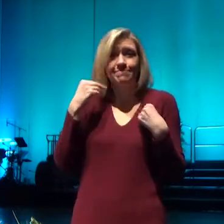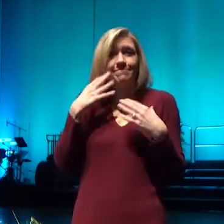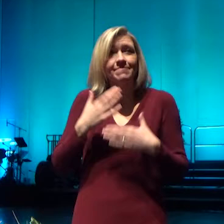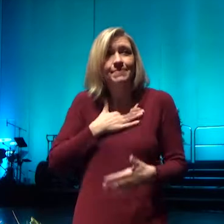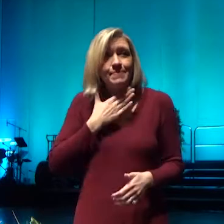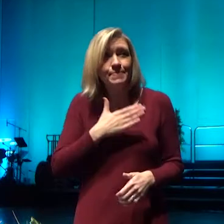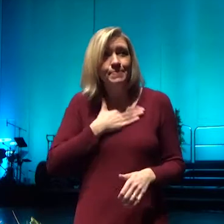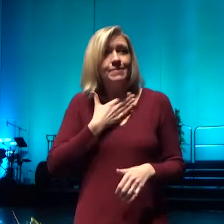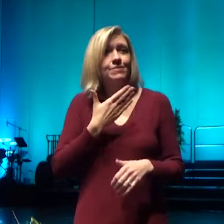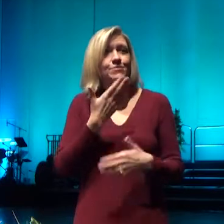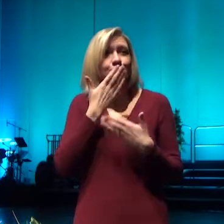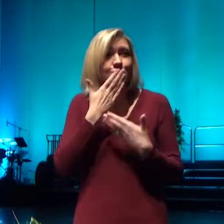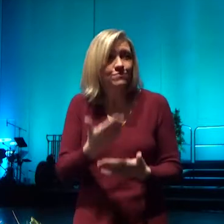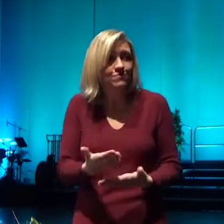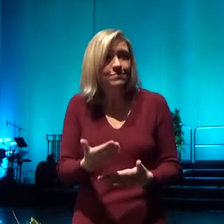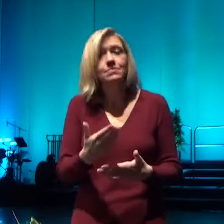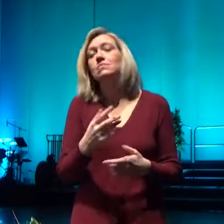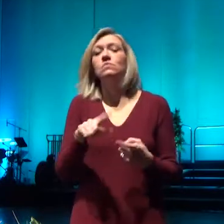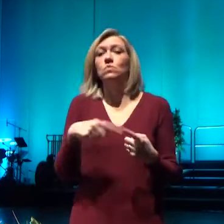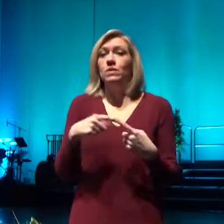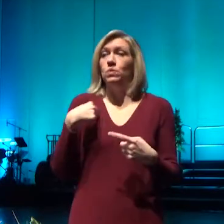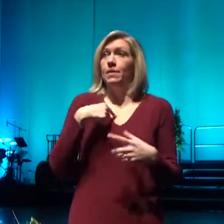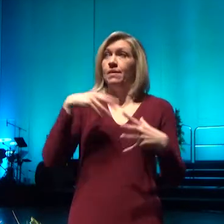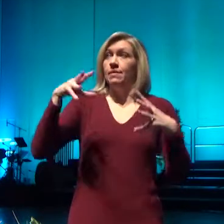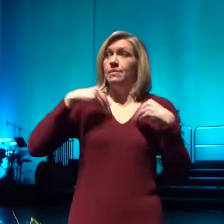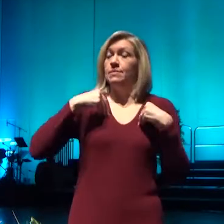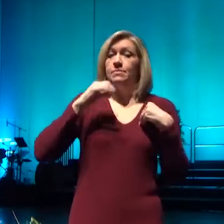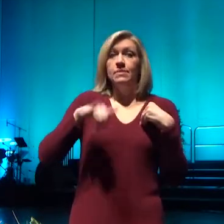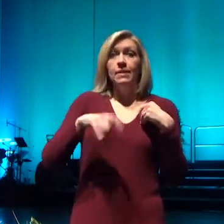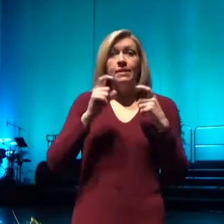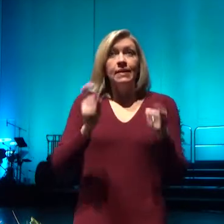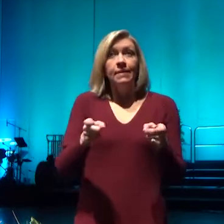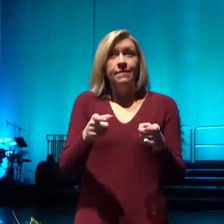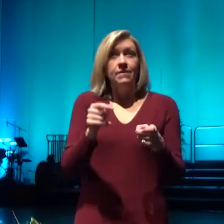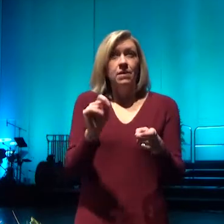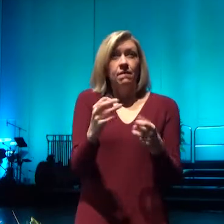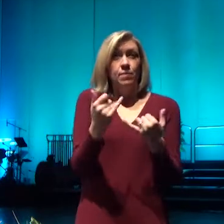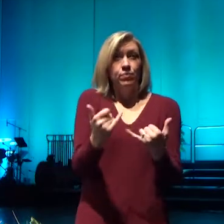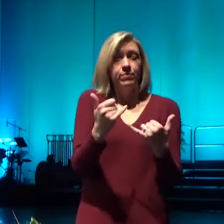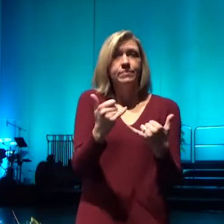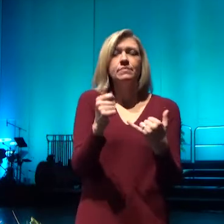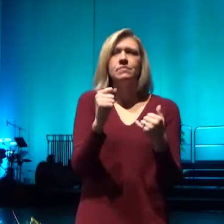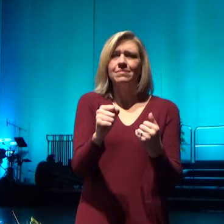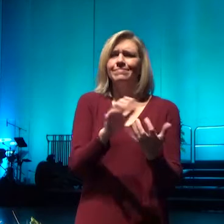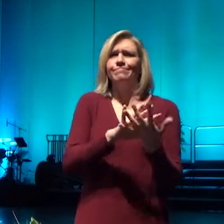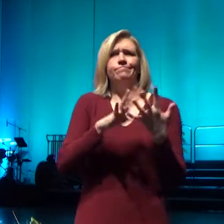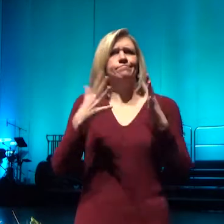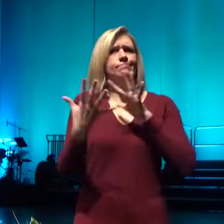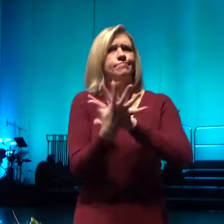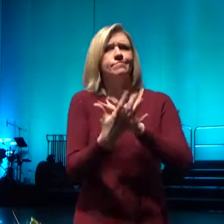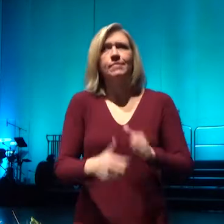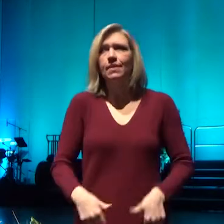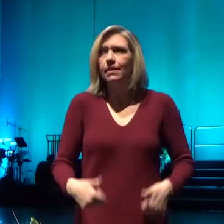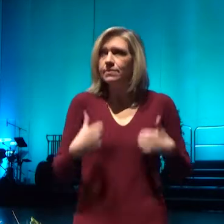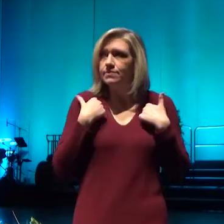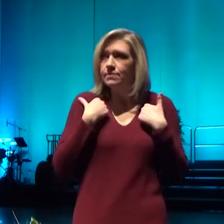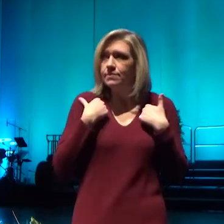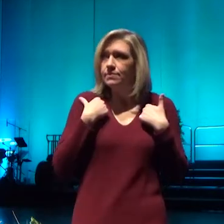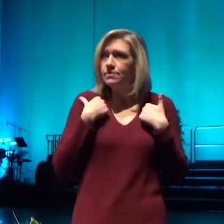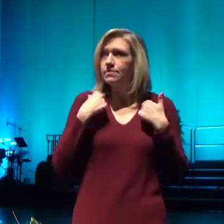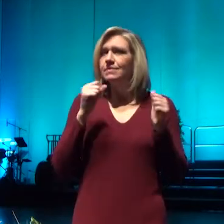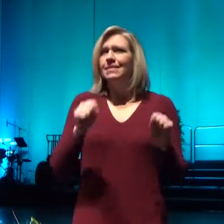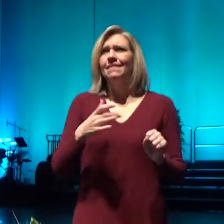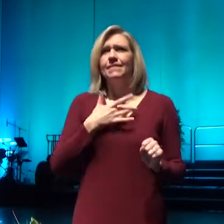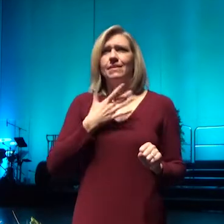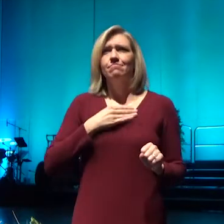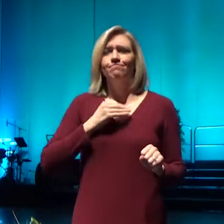have the right to well-being. And when we accept that gift of the present, it can begin to transform our lives. It can begin to fill